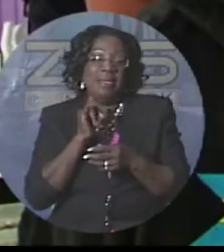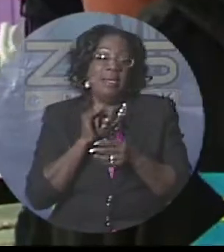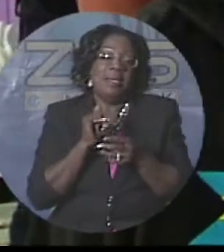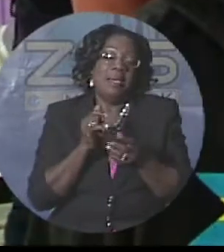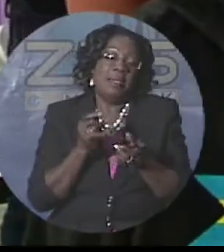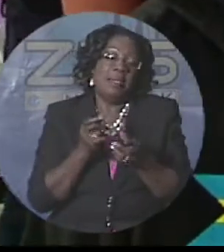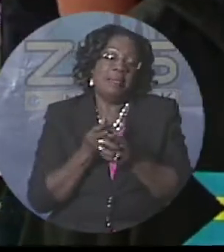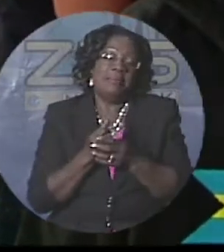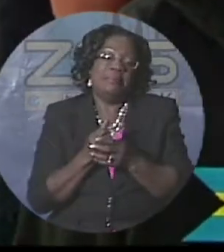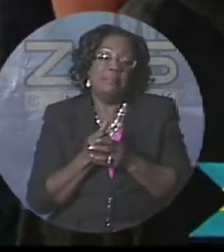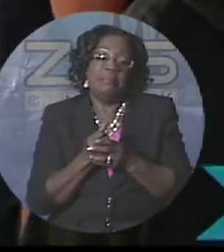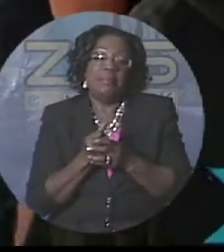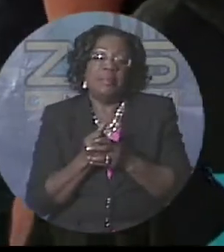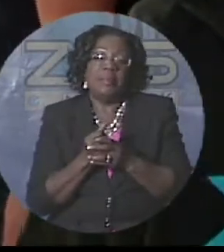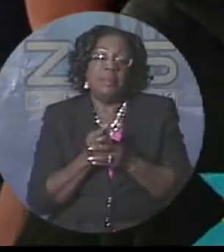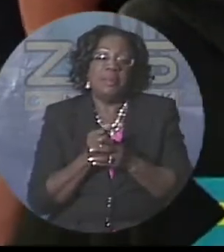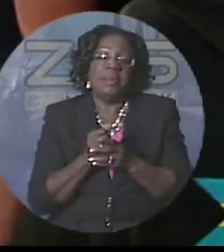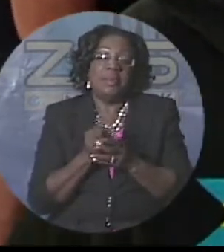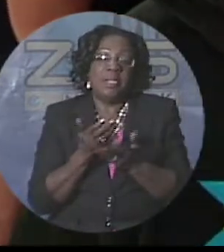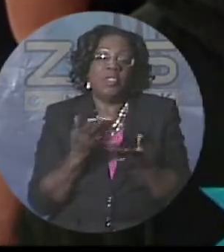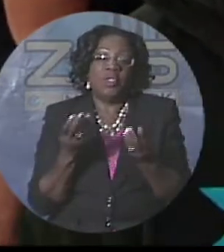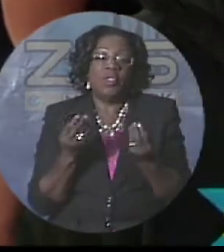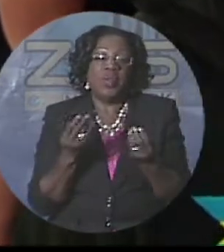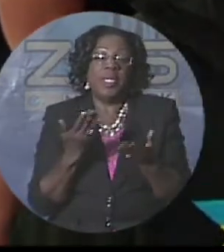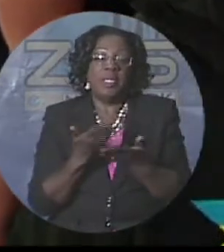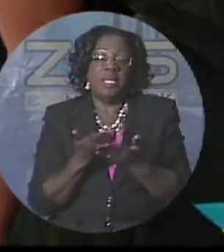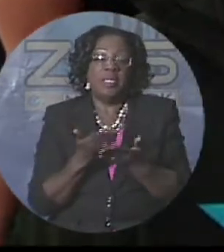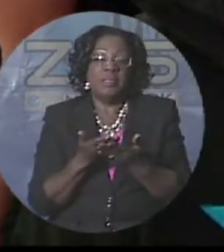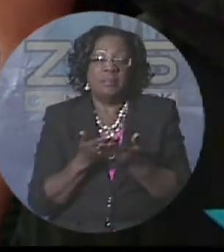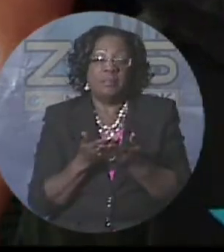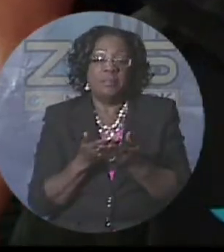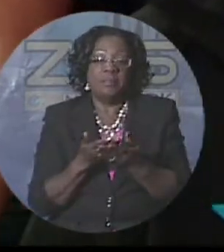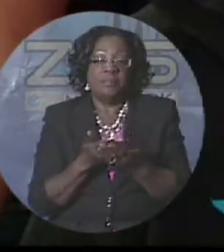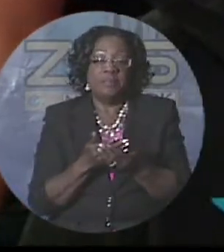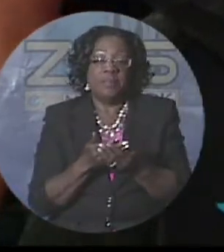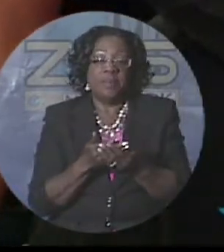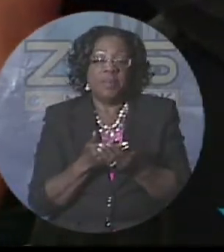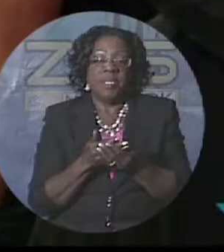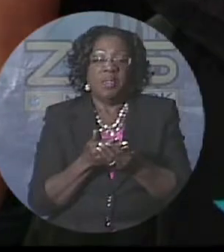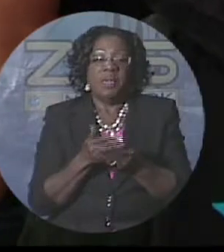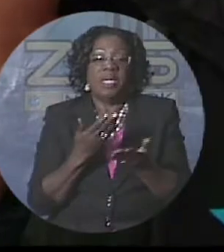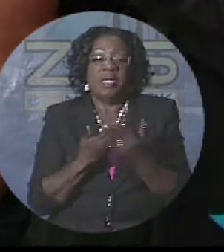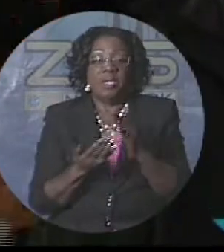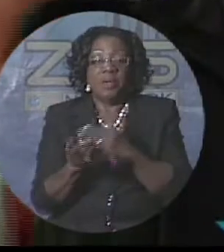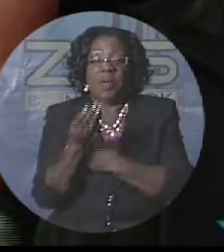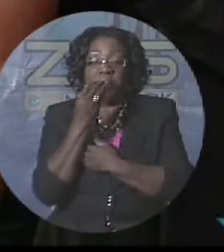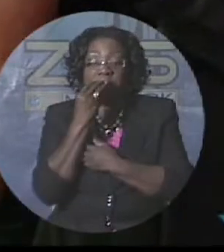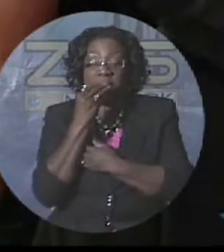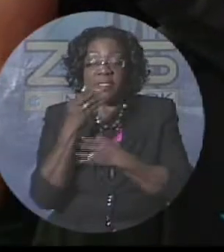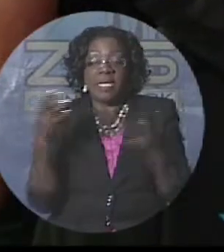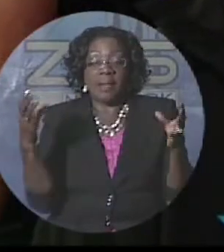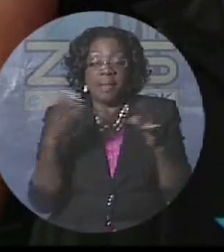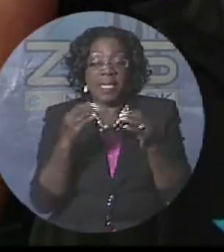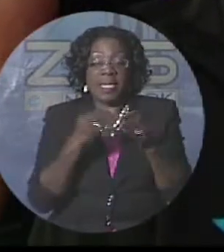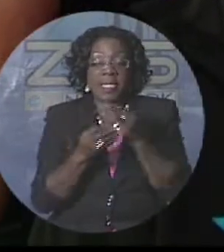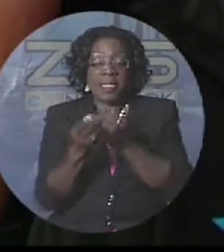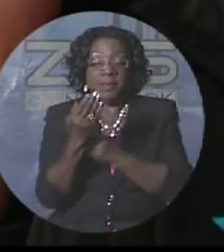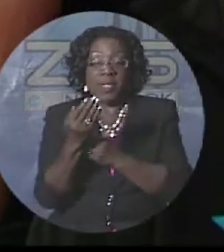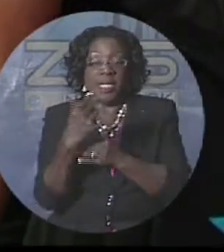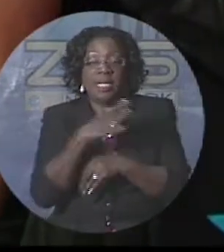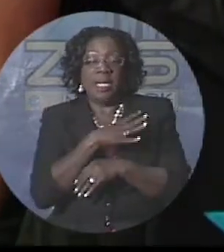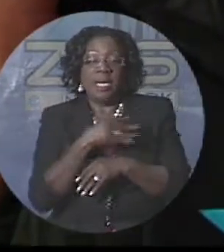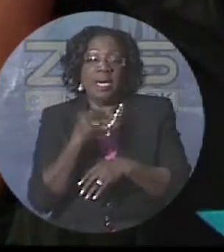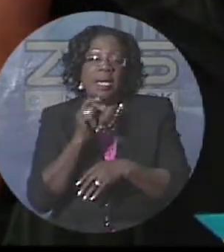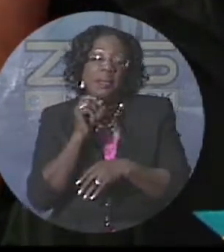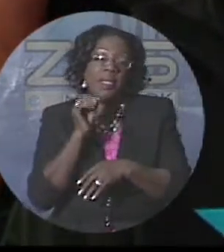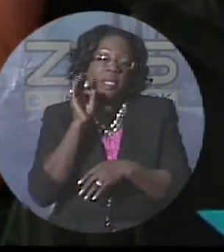good night's sleep last night. I checked with everybody and I thought, how do you sleep? They did pretty good. We had a good breakfast. We had a meeting this morning. And I